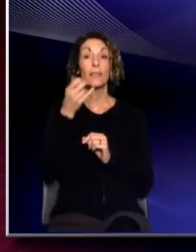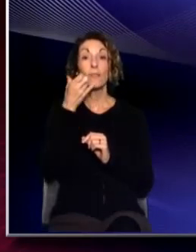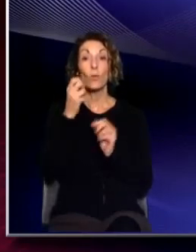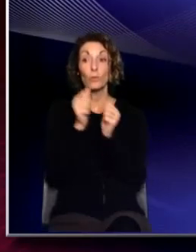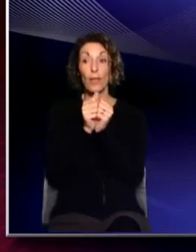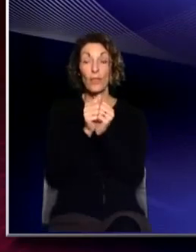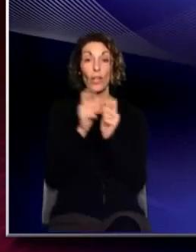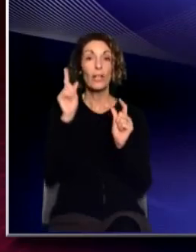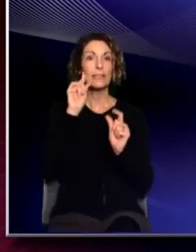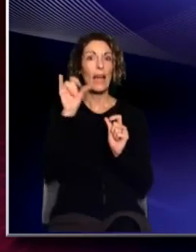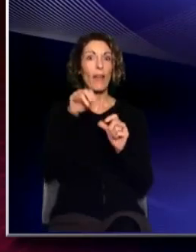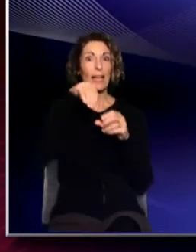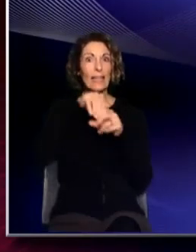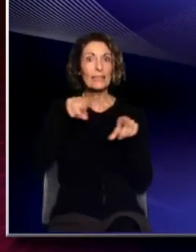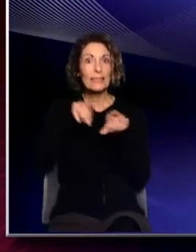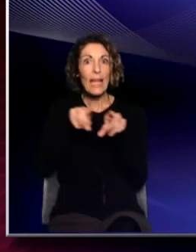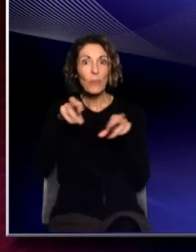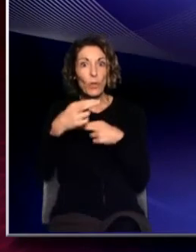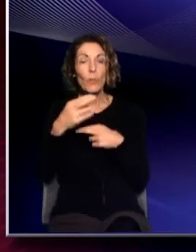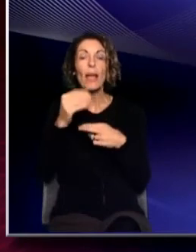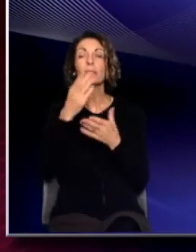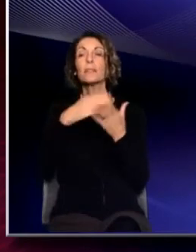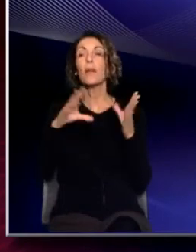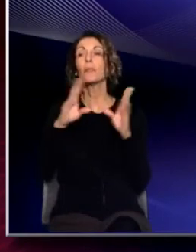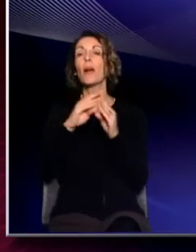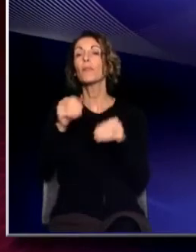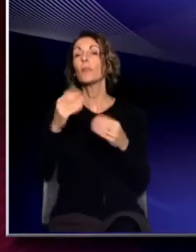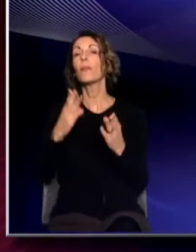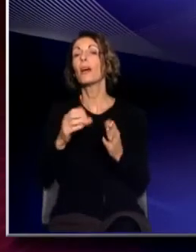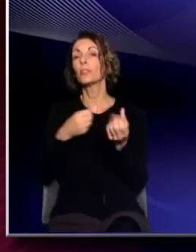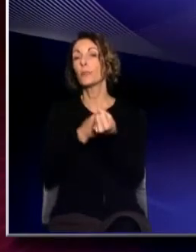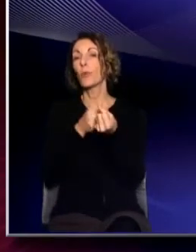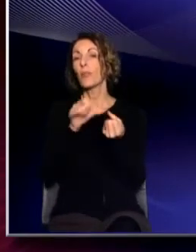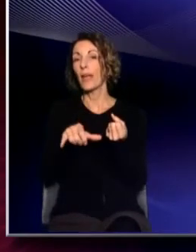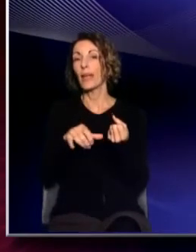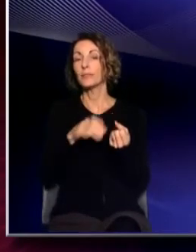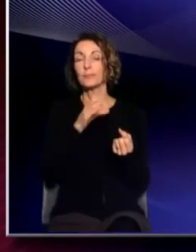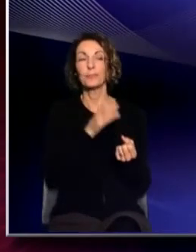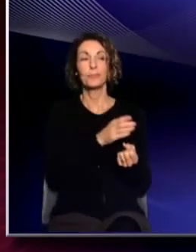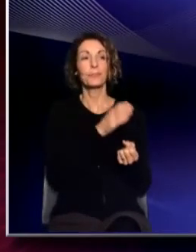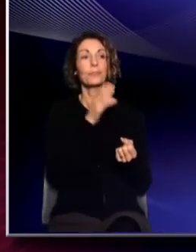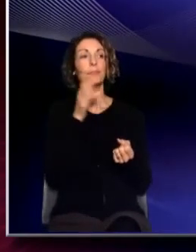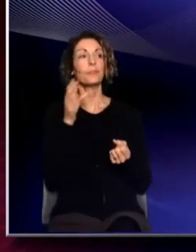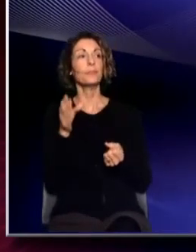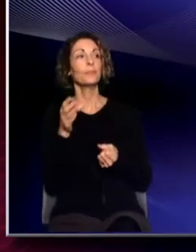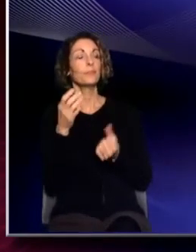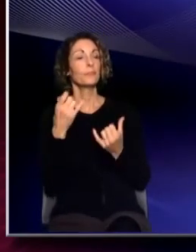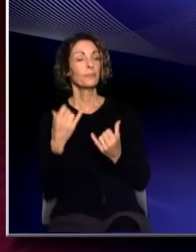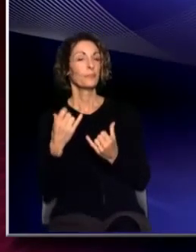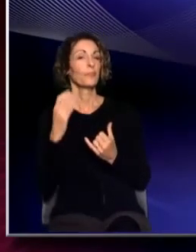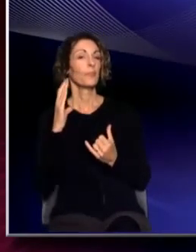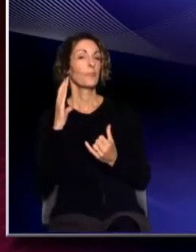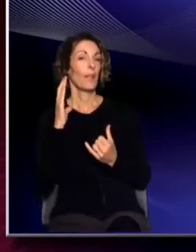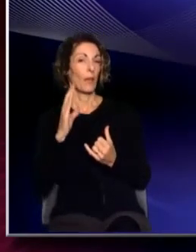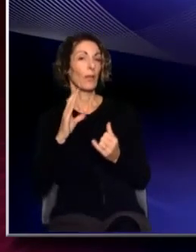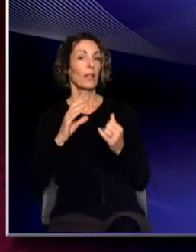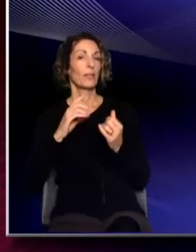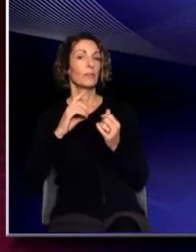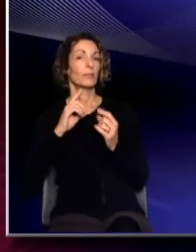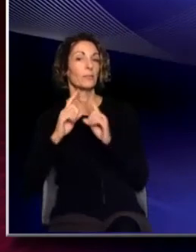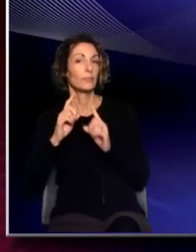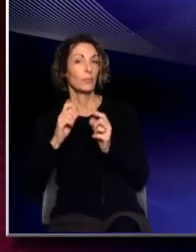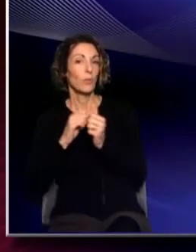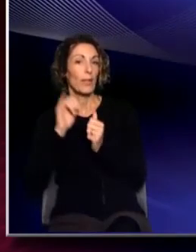there are conference providers that support that. Board Member Nigro, I'm going to consult with IT.